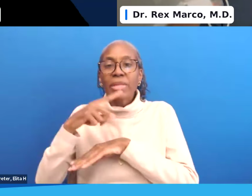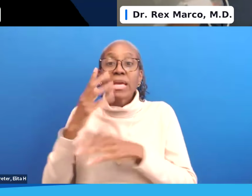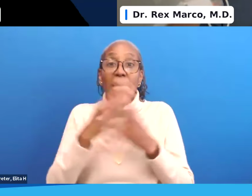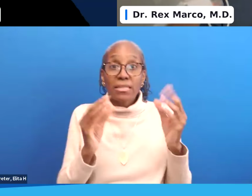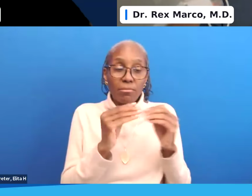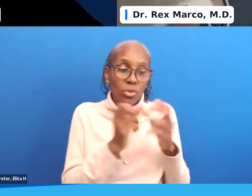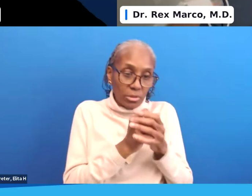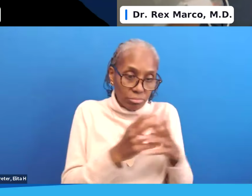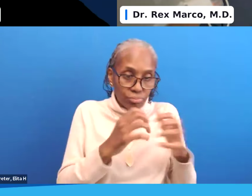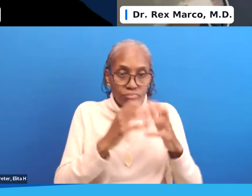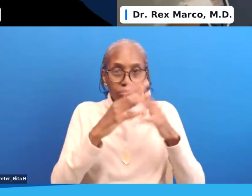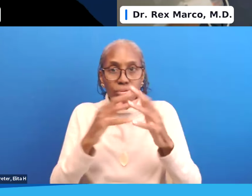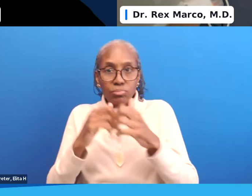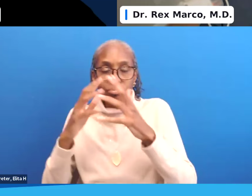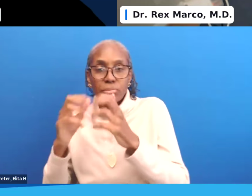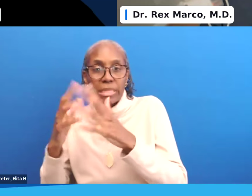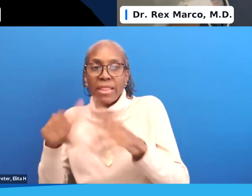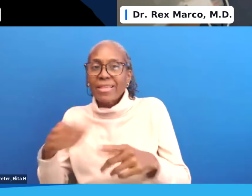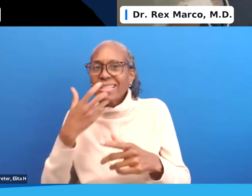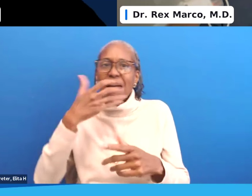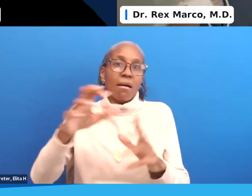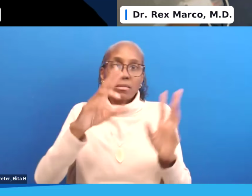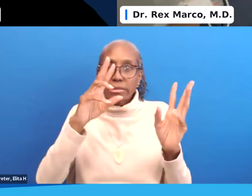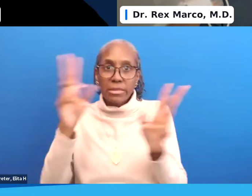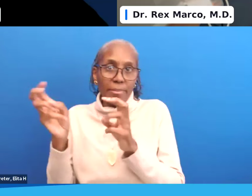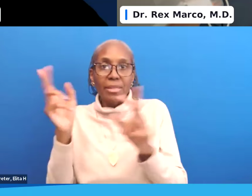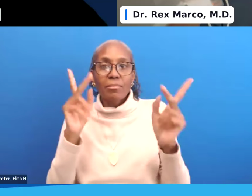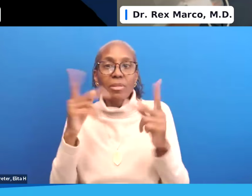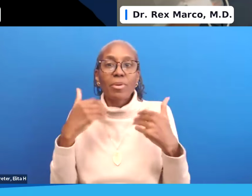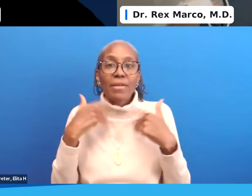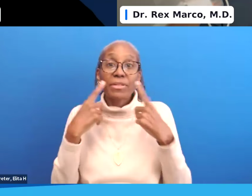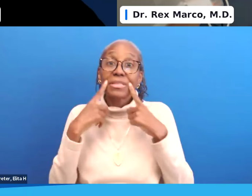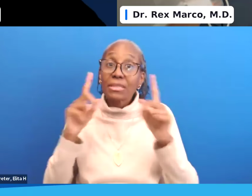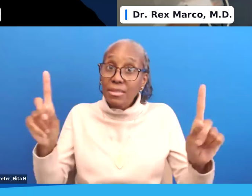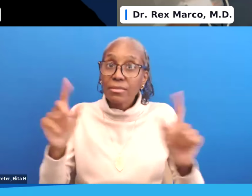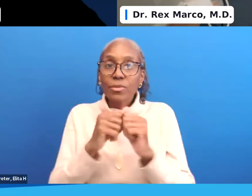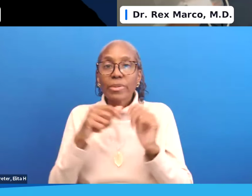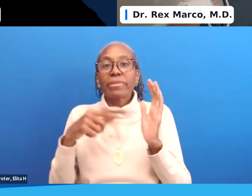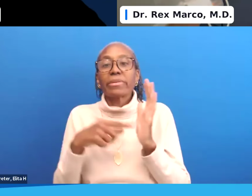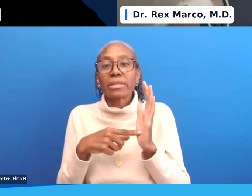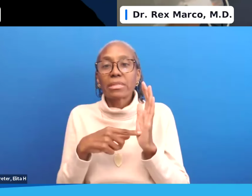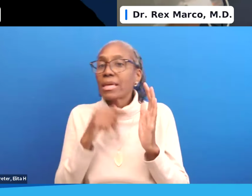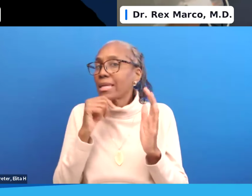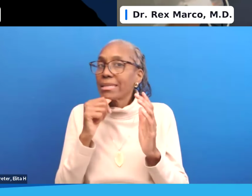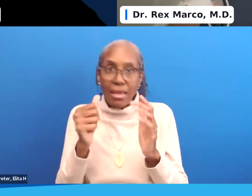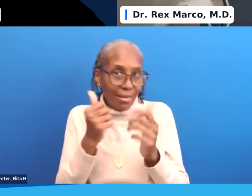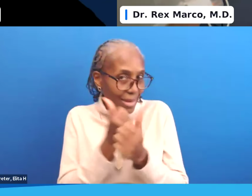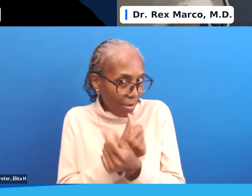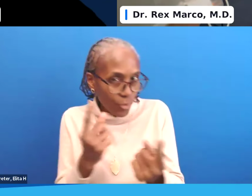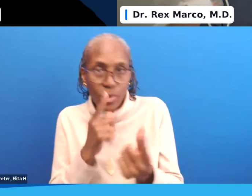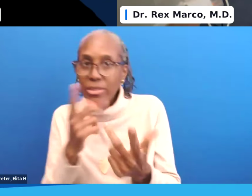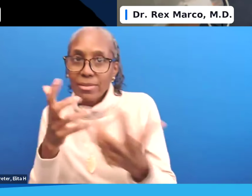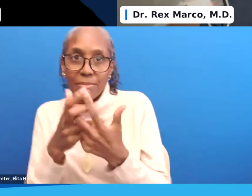more that are starting up because this is such a hot topic and people are having success with these. Not everyone, it's not right